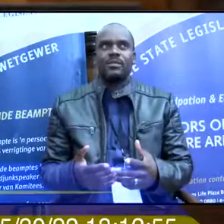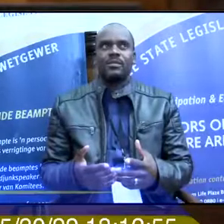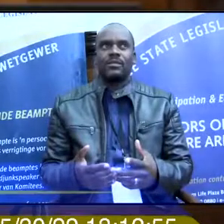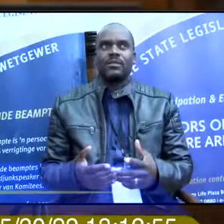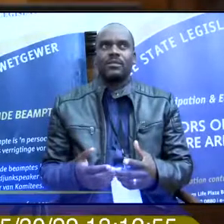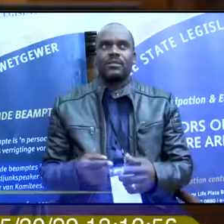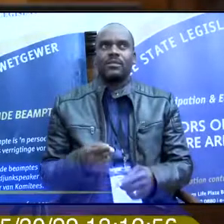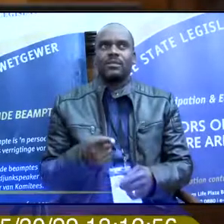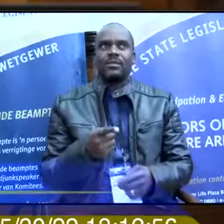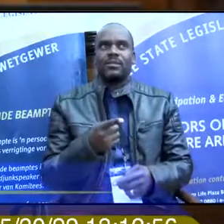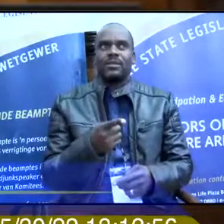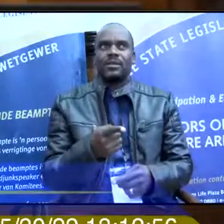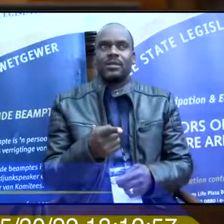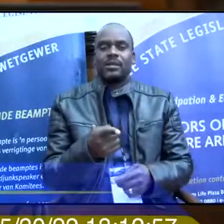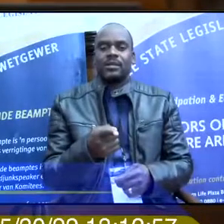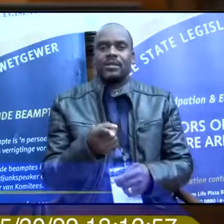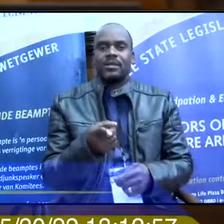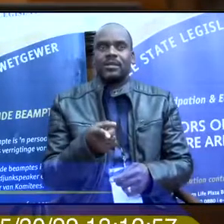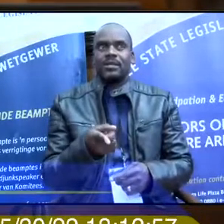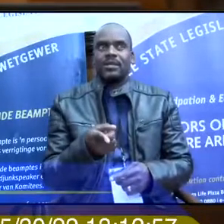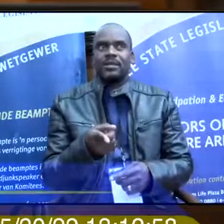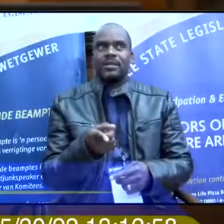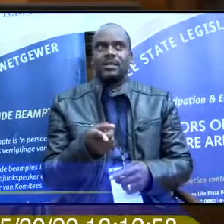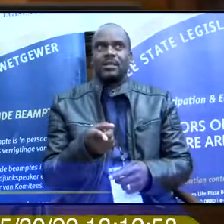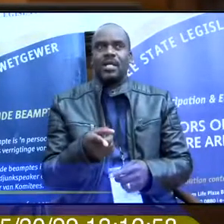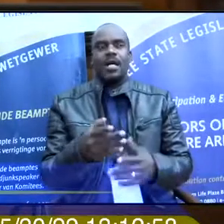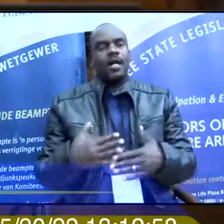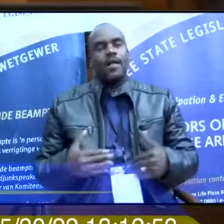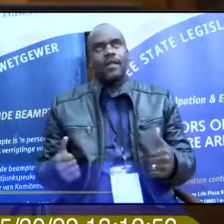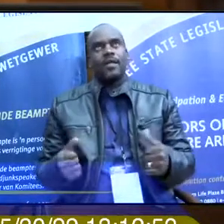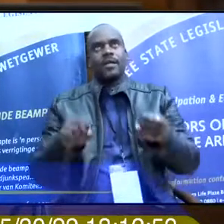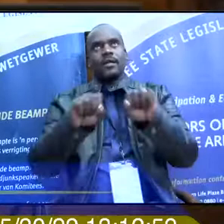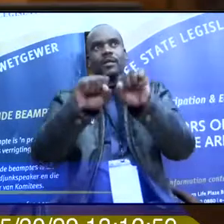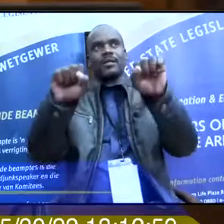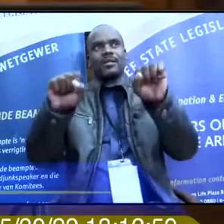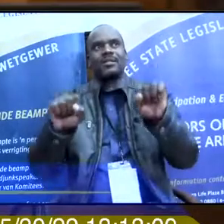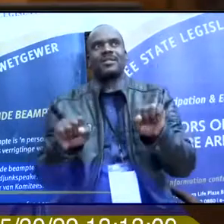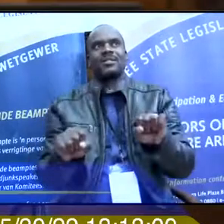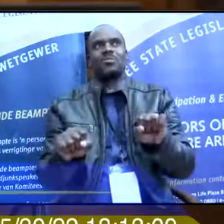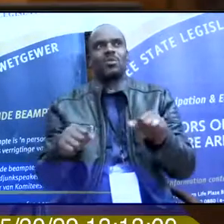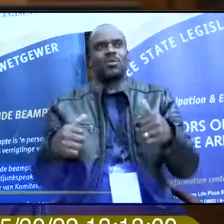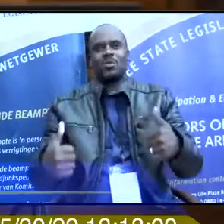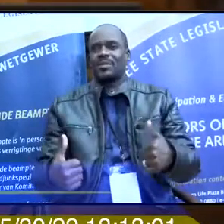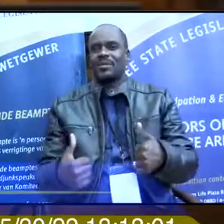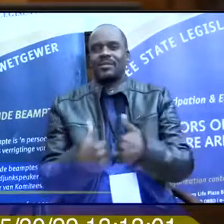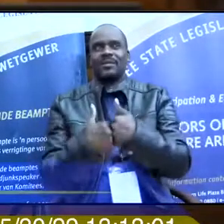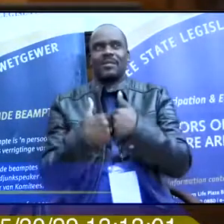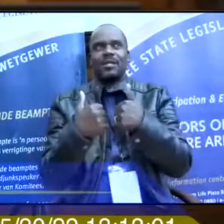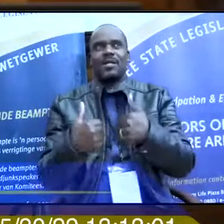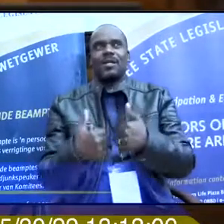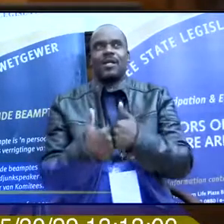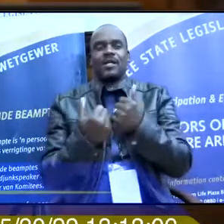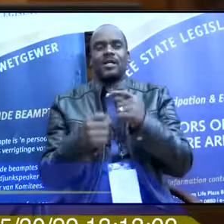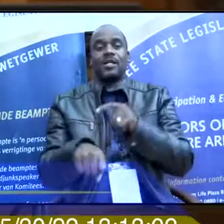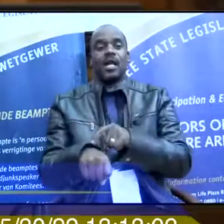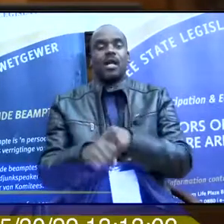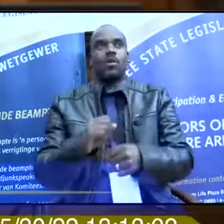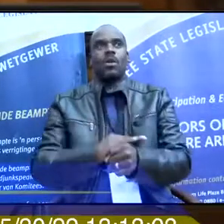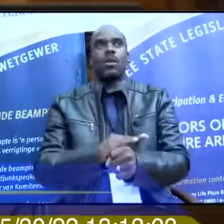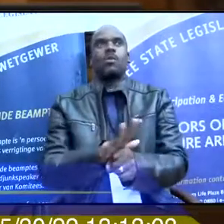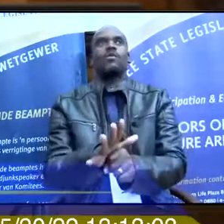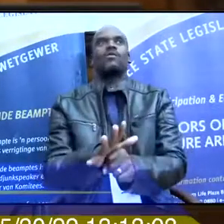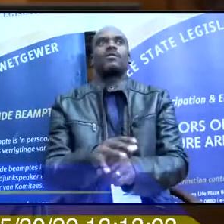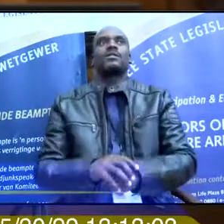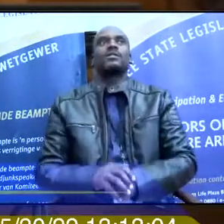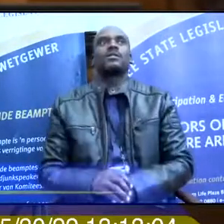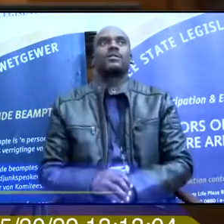these workers worked under demanding conditions the healthcare system had numerous challenge during the pandemic and constraints